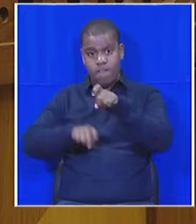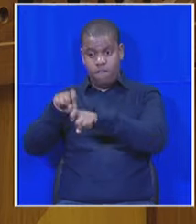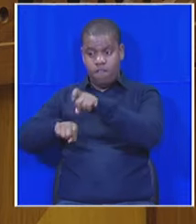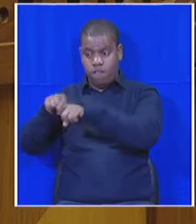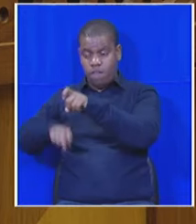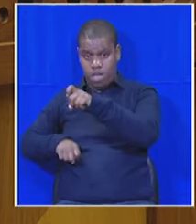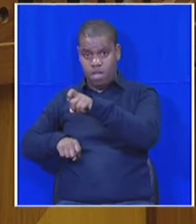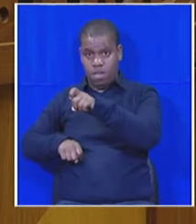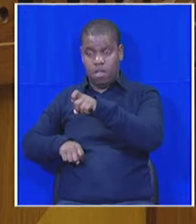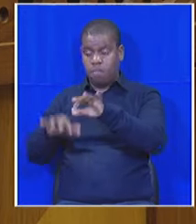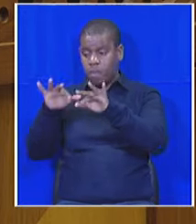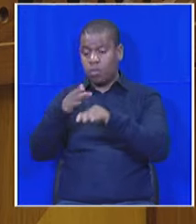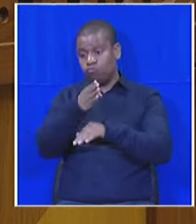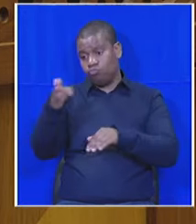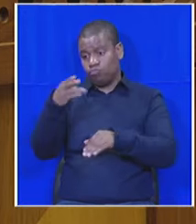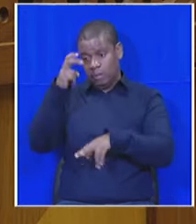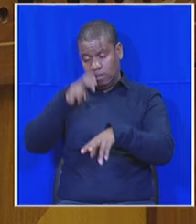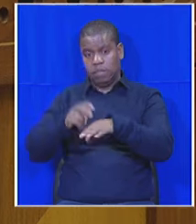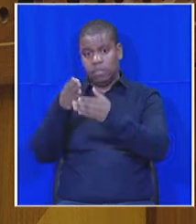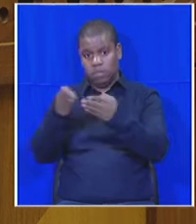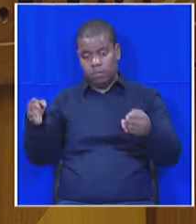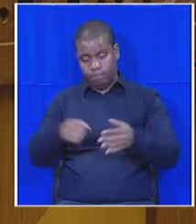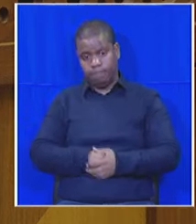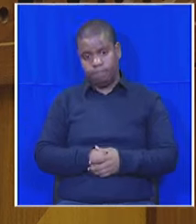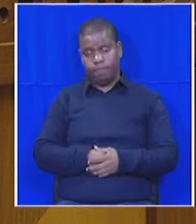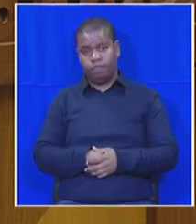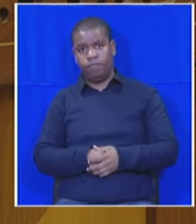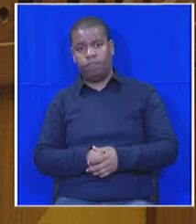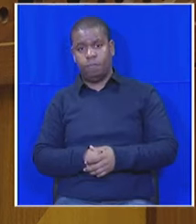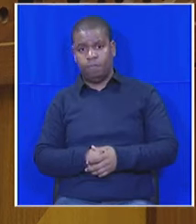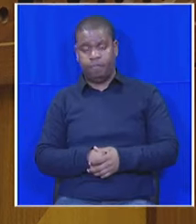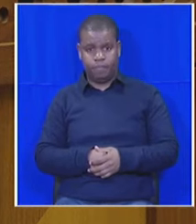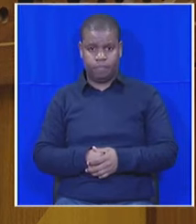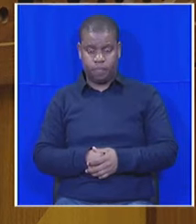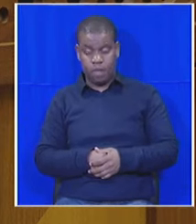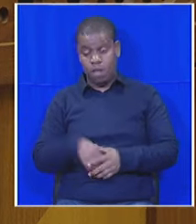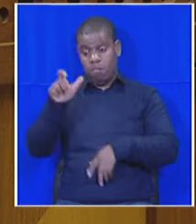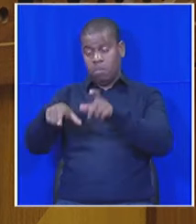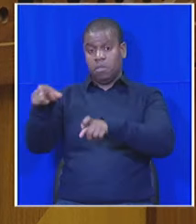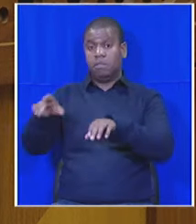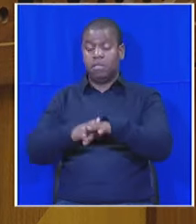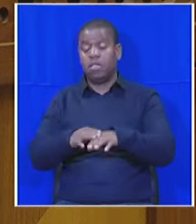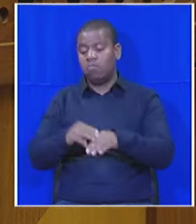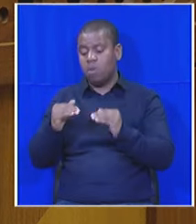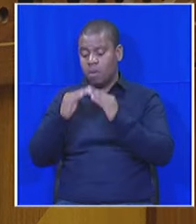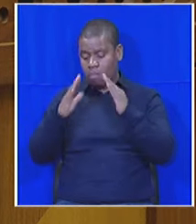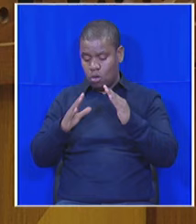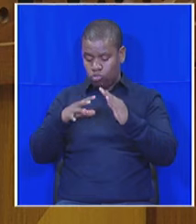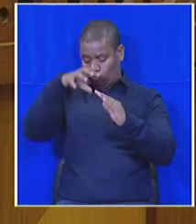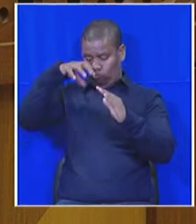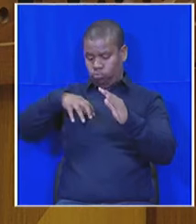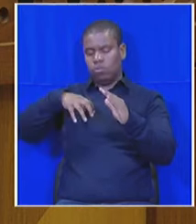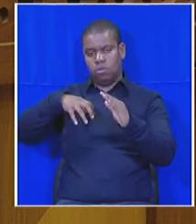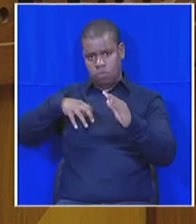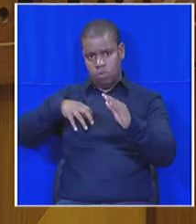needs of those who living in formal settlement and those who are living in precarious dwellers